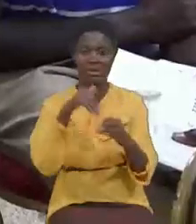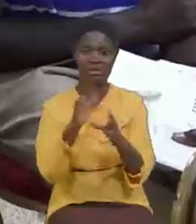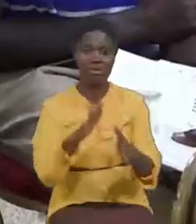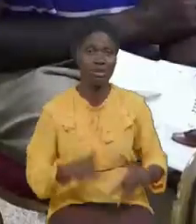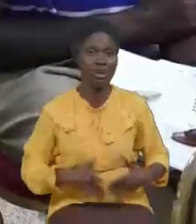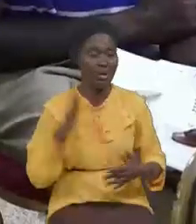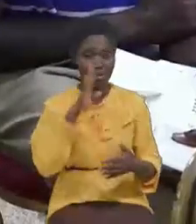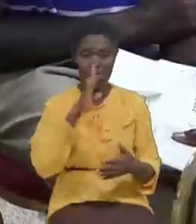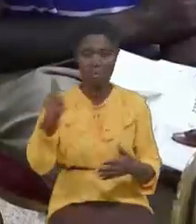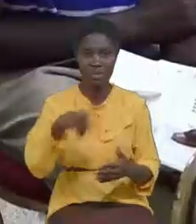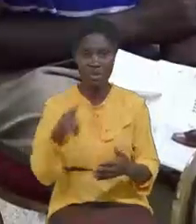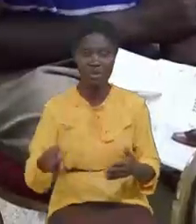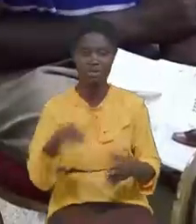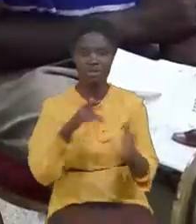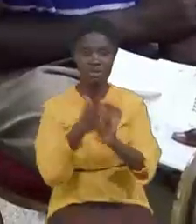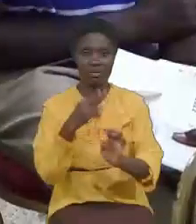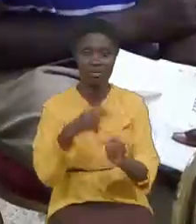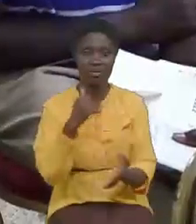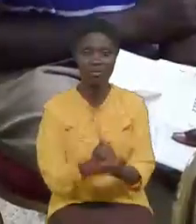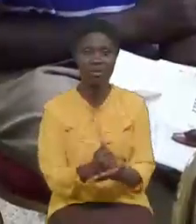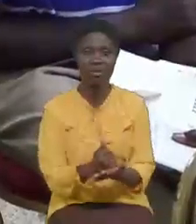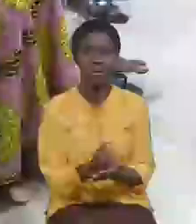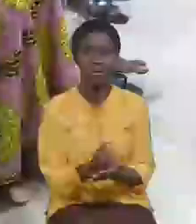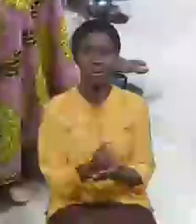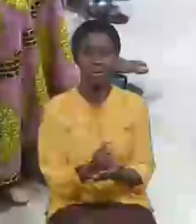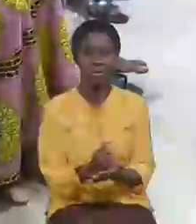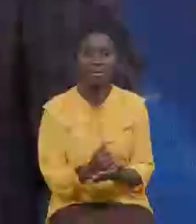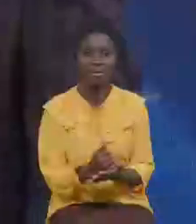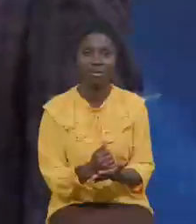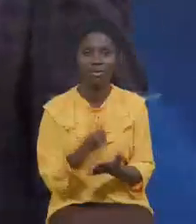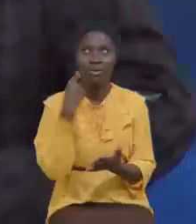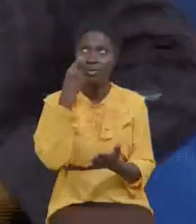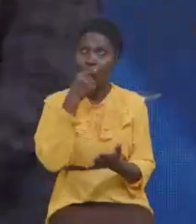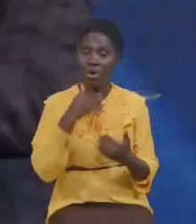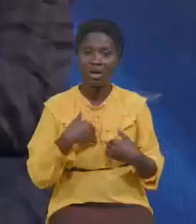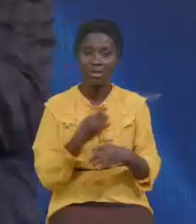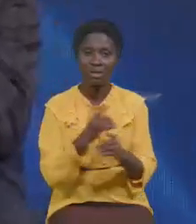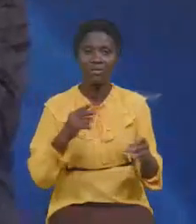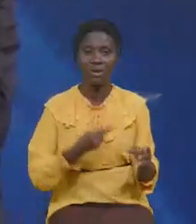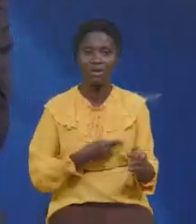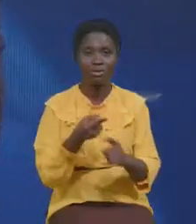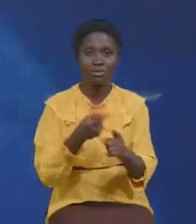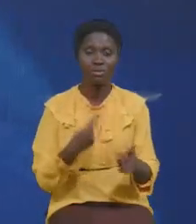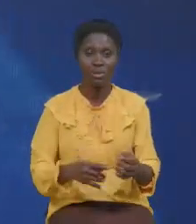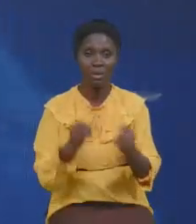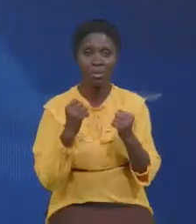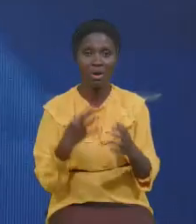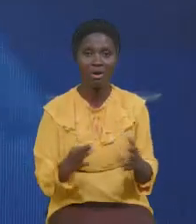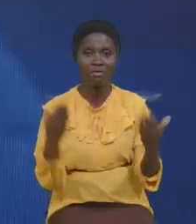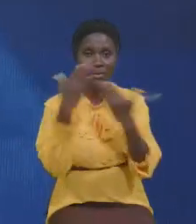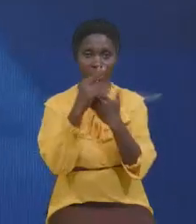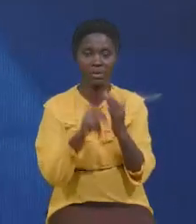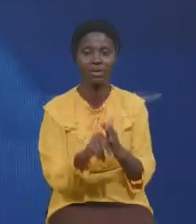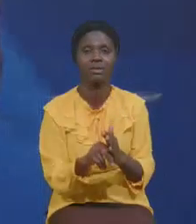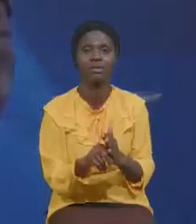in Jesus' name. Who has delivered us from the power of